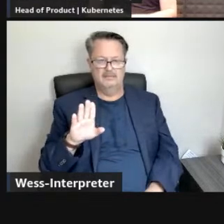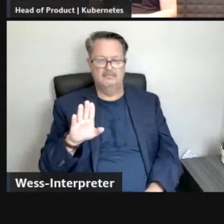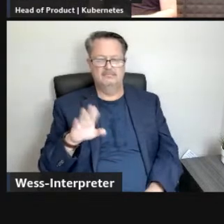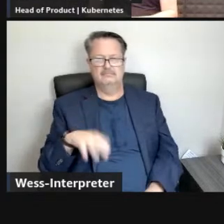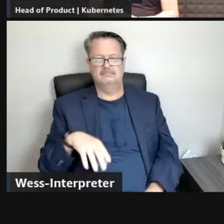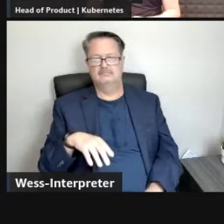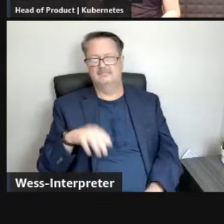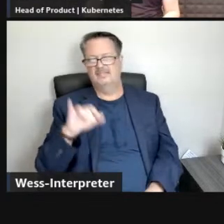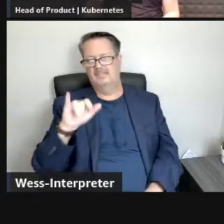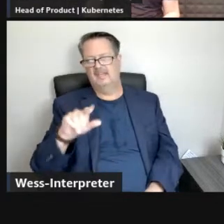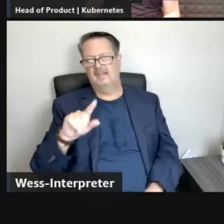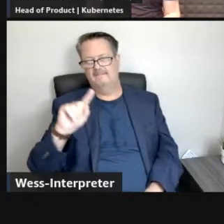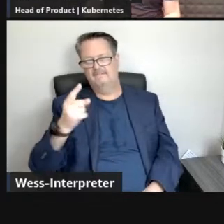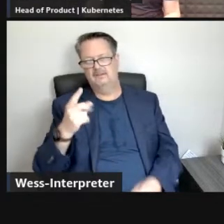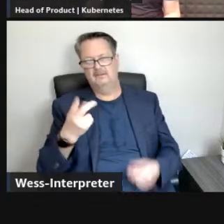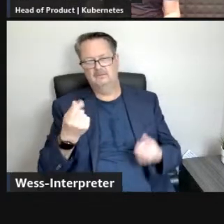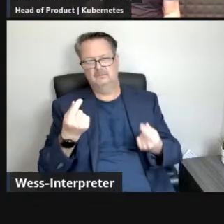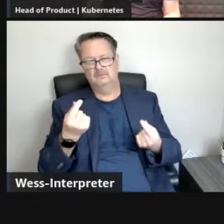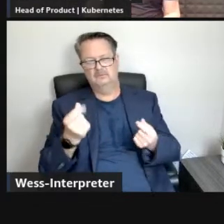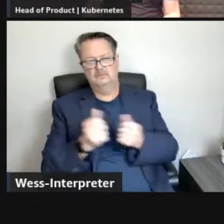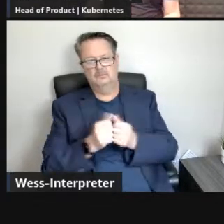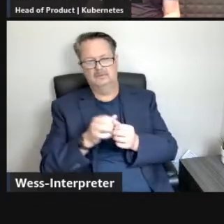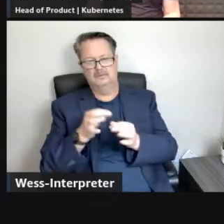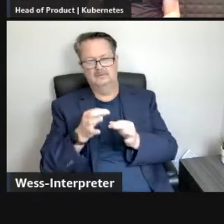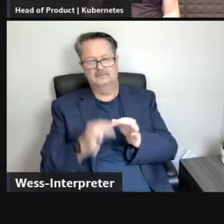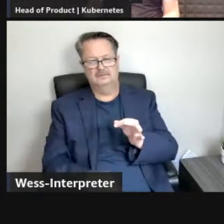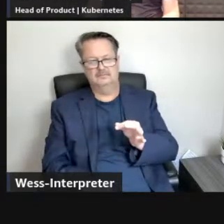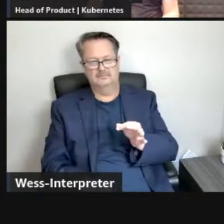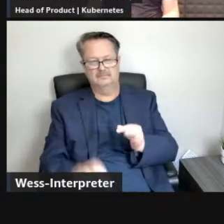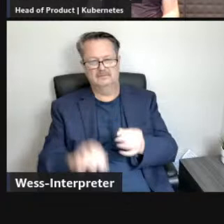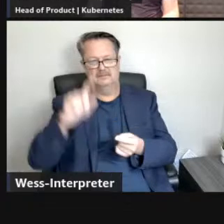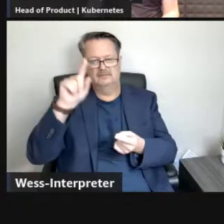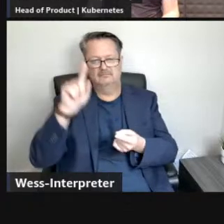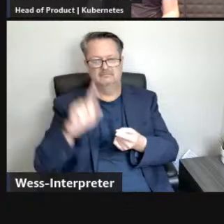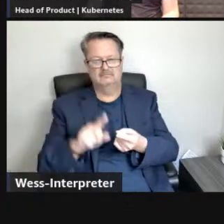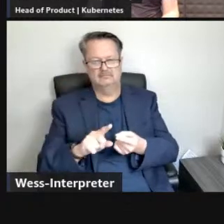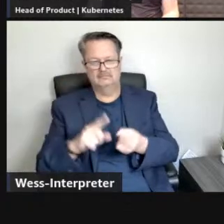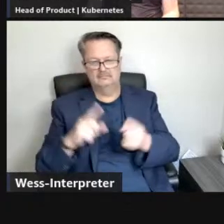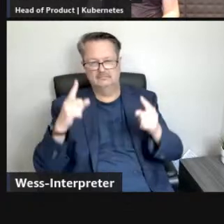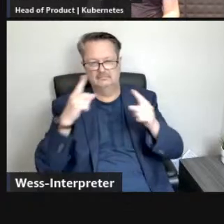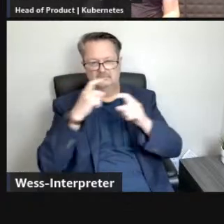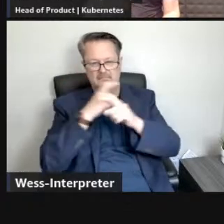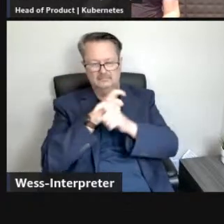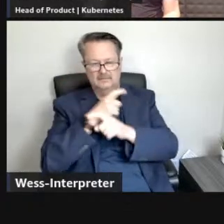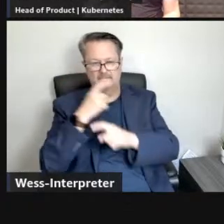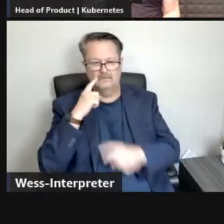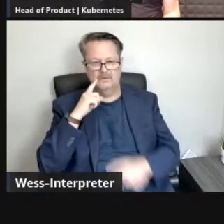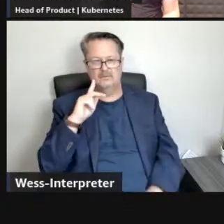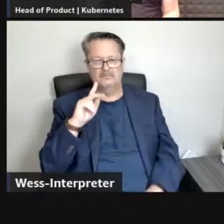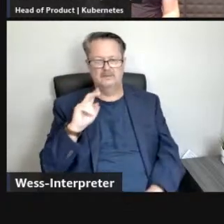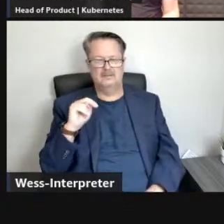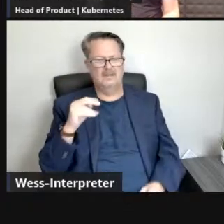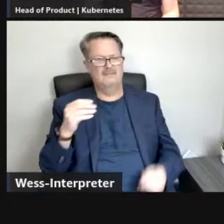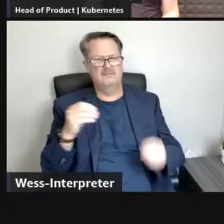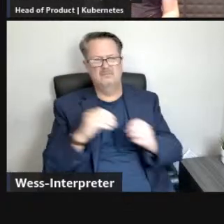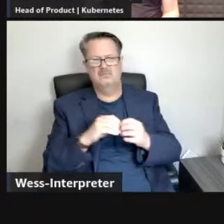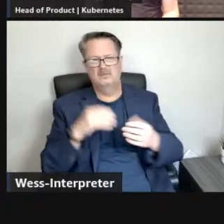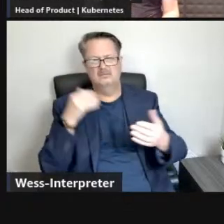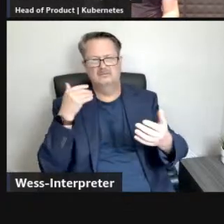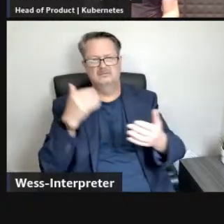simplify the management of Kubernetes. And we have a lot of other stuff coming as well. So along with